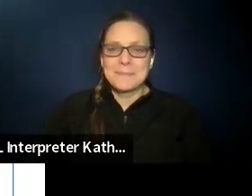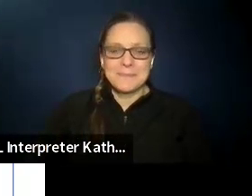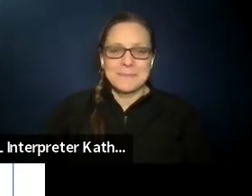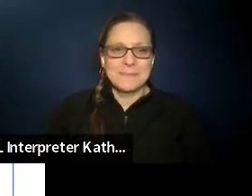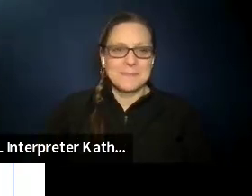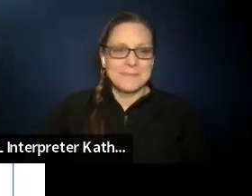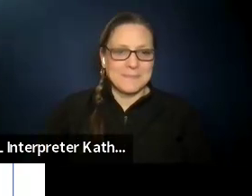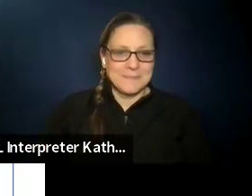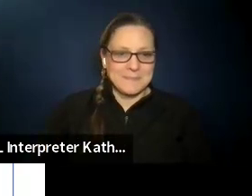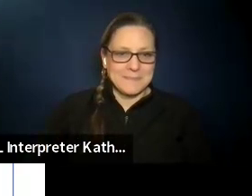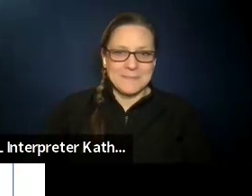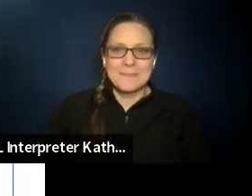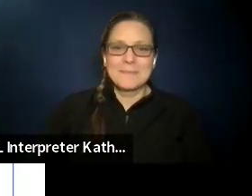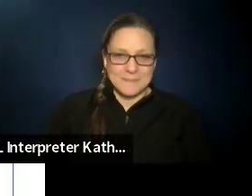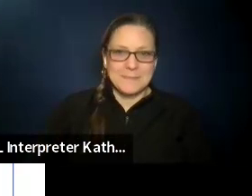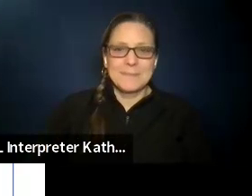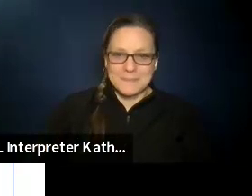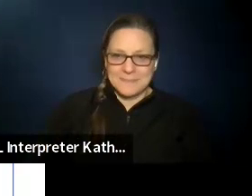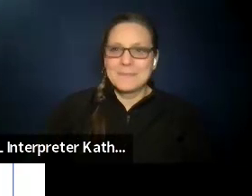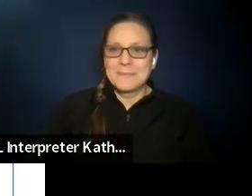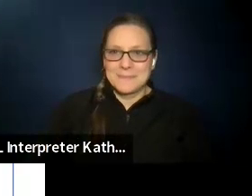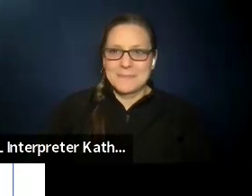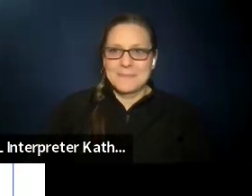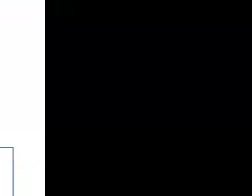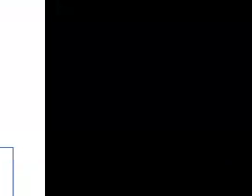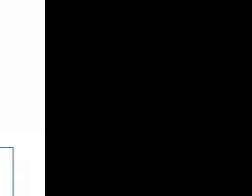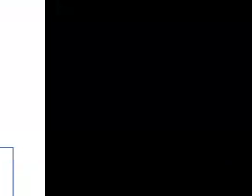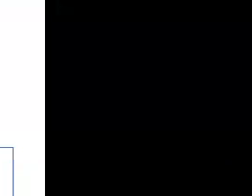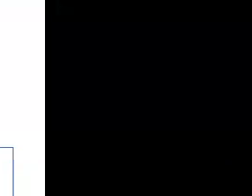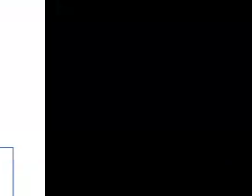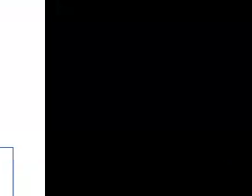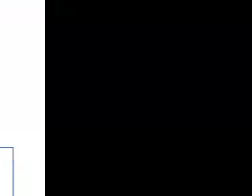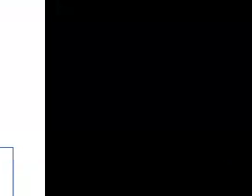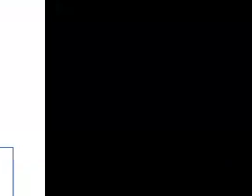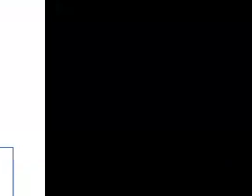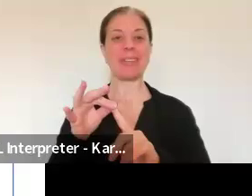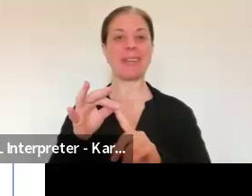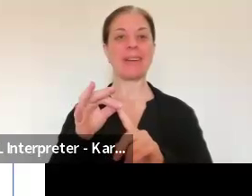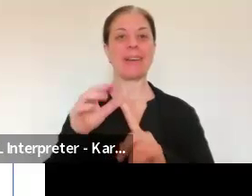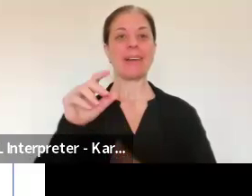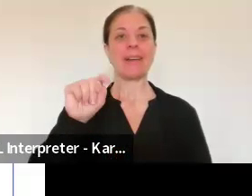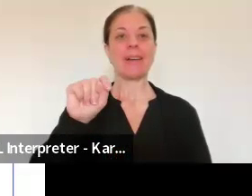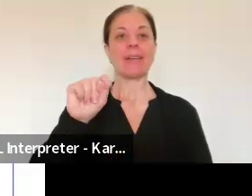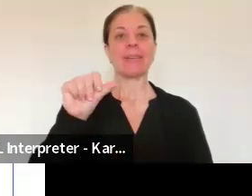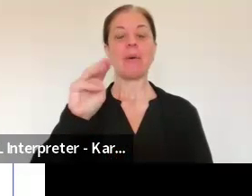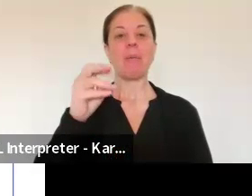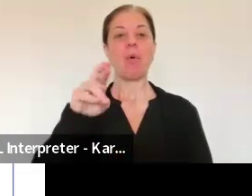We are so excited to bring you, your readers, and especially your Tamora Pierce fans,